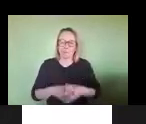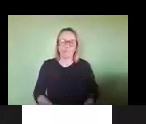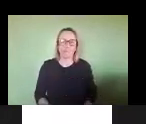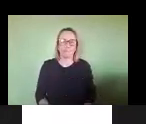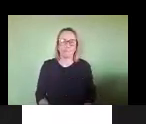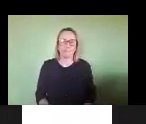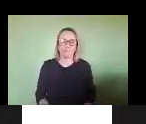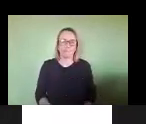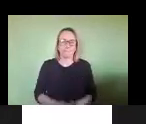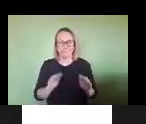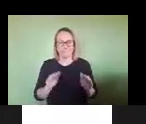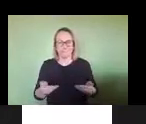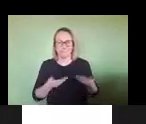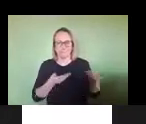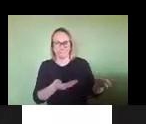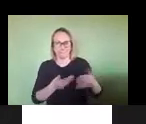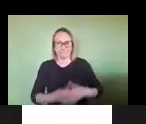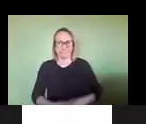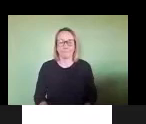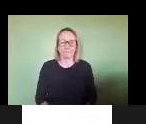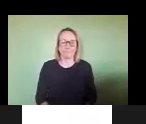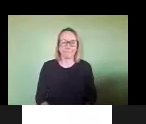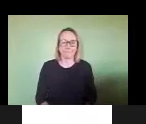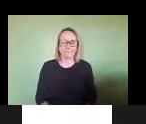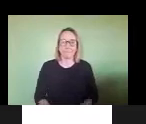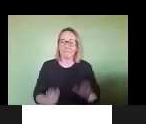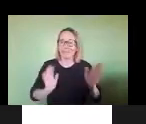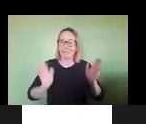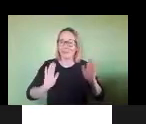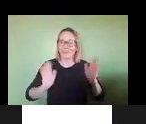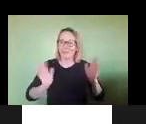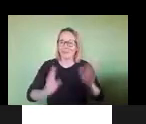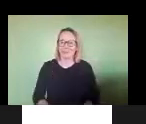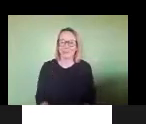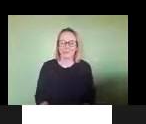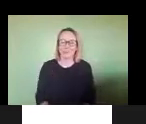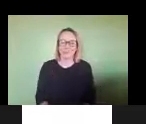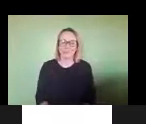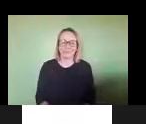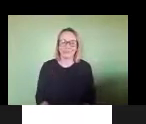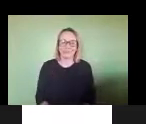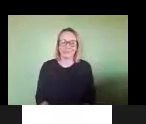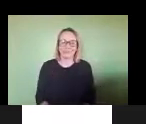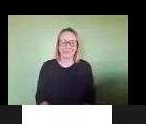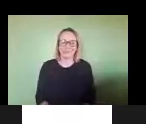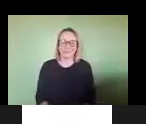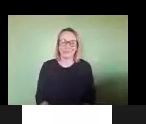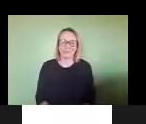just introduce you to Charlie. Hello, folks. How you doing?